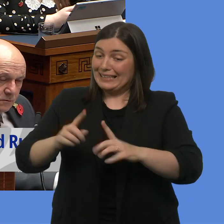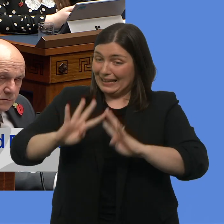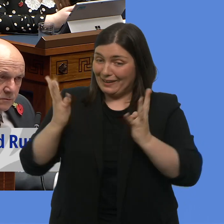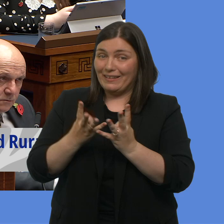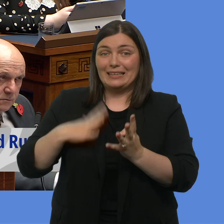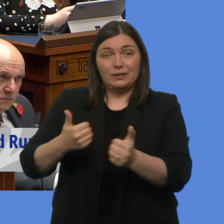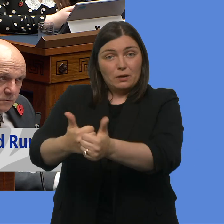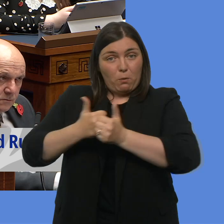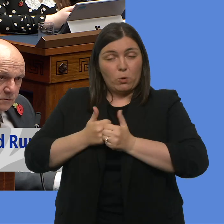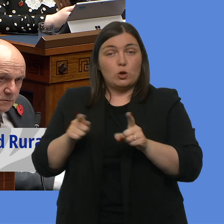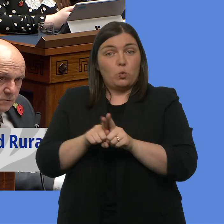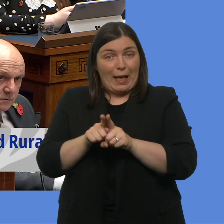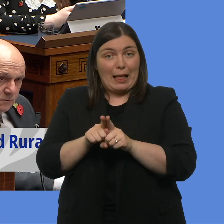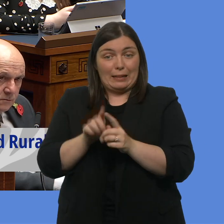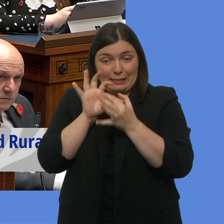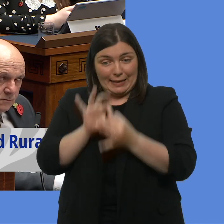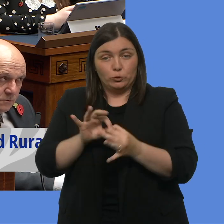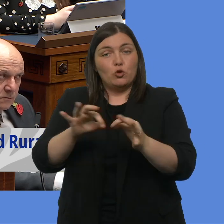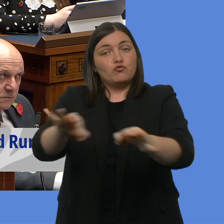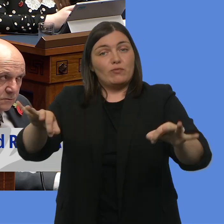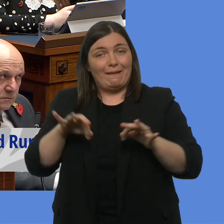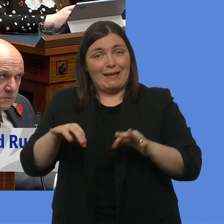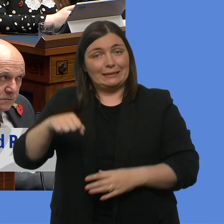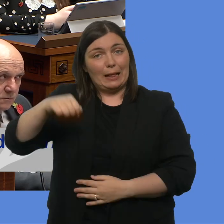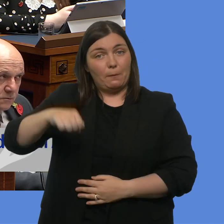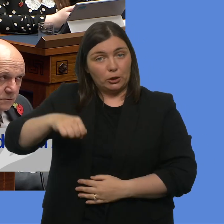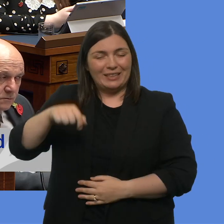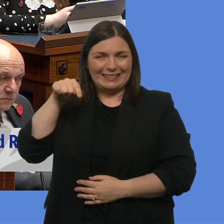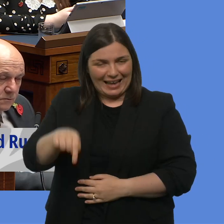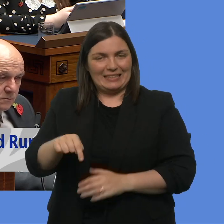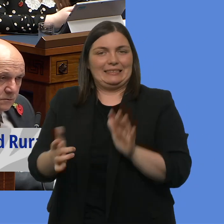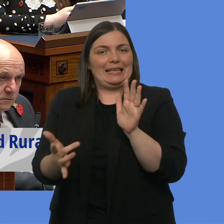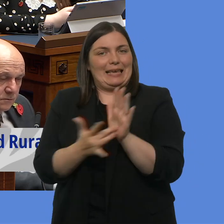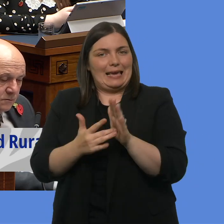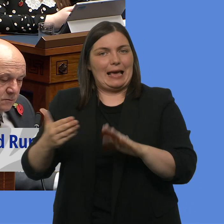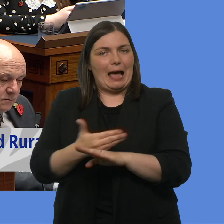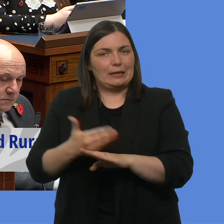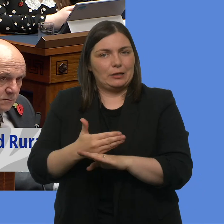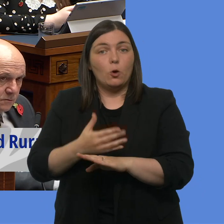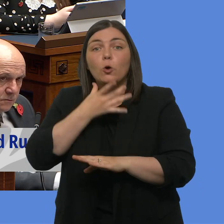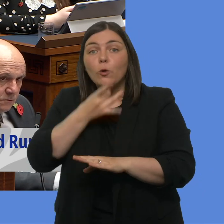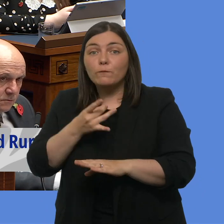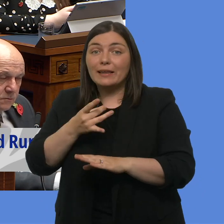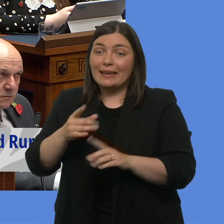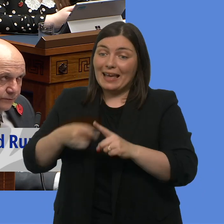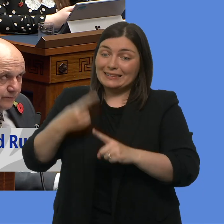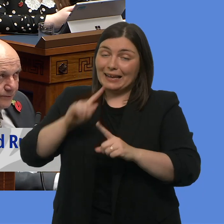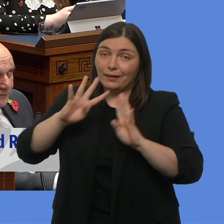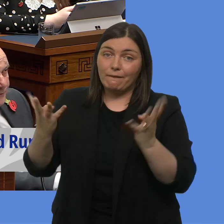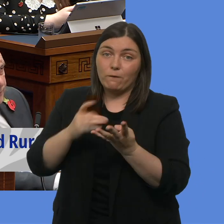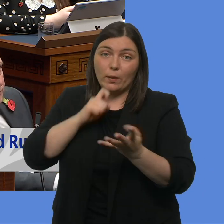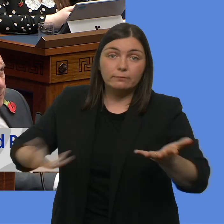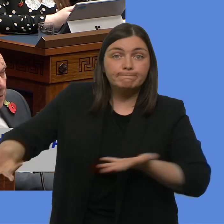around farming, fisheries and rural development. That's one key measure that we can hopefully take a decision upon that shortly, which will give an element of reassurance. But